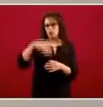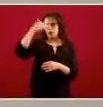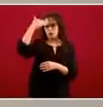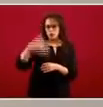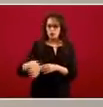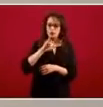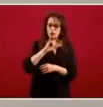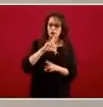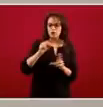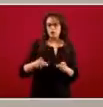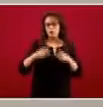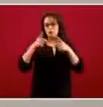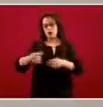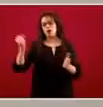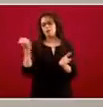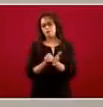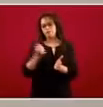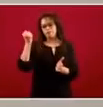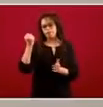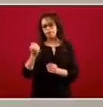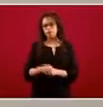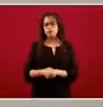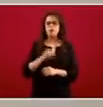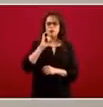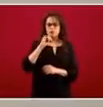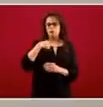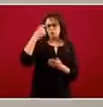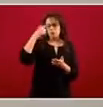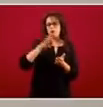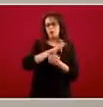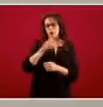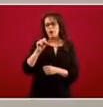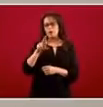or not. It will probably be approved,